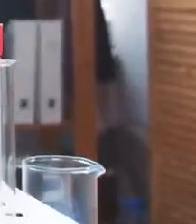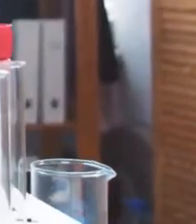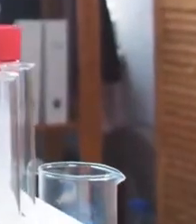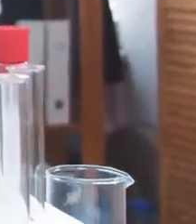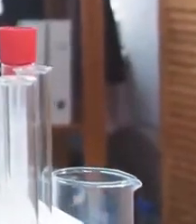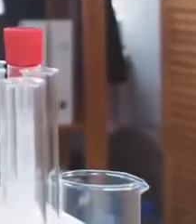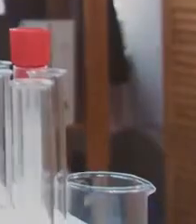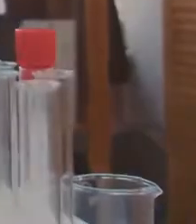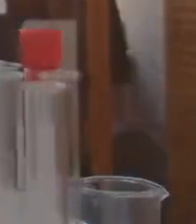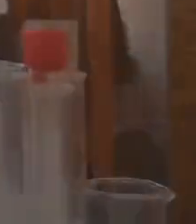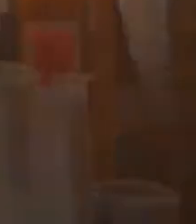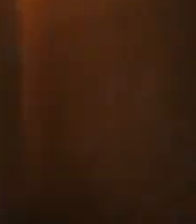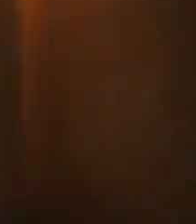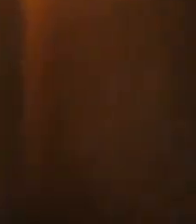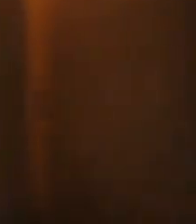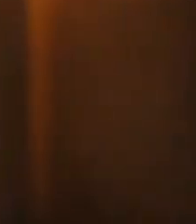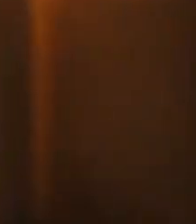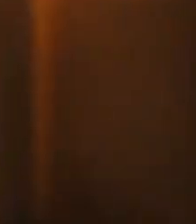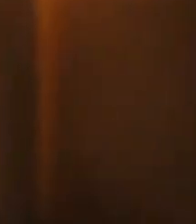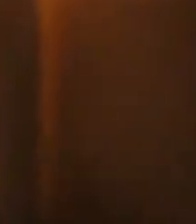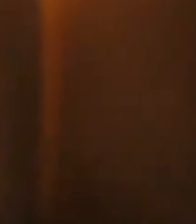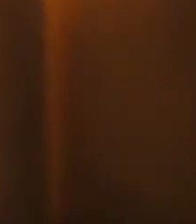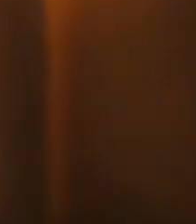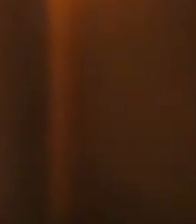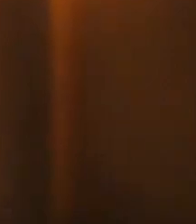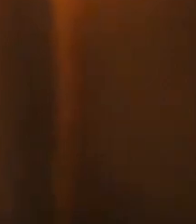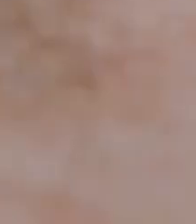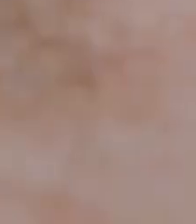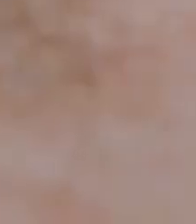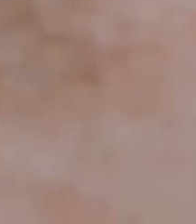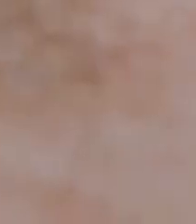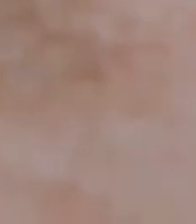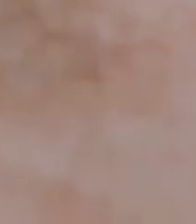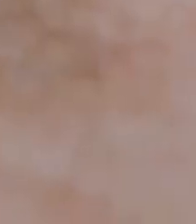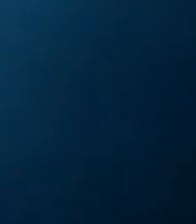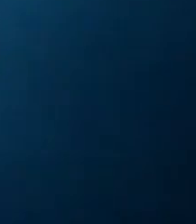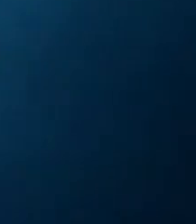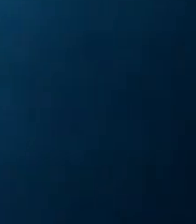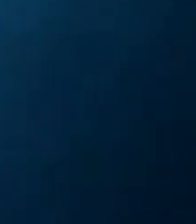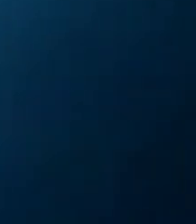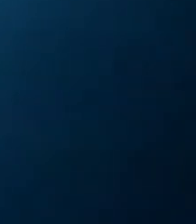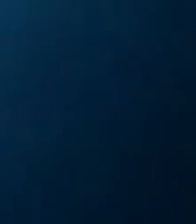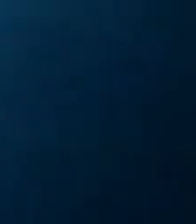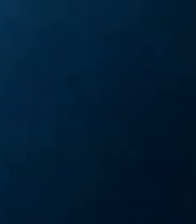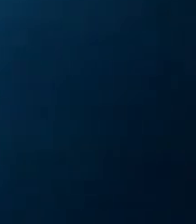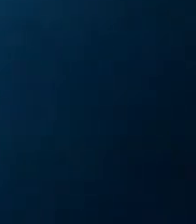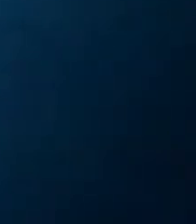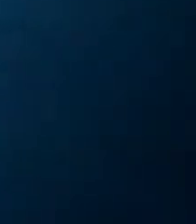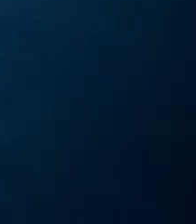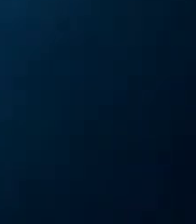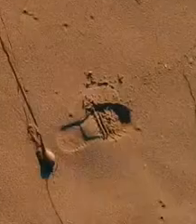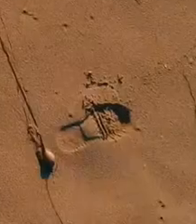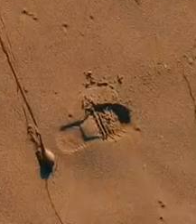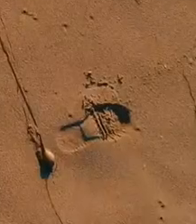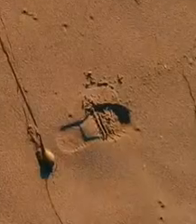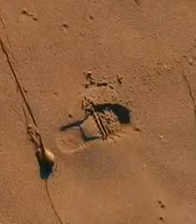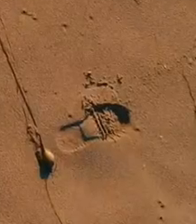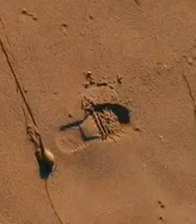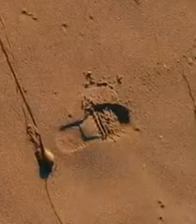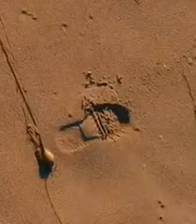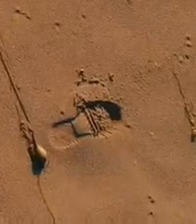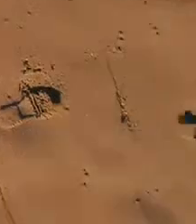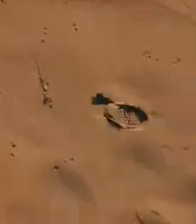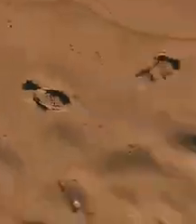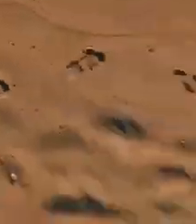medical interventions, occultism in high dimensions, dishonesty, wickedness, and more to mention. But a